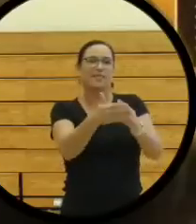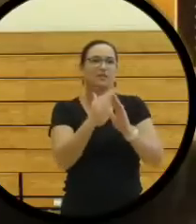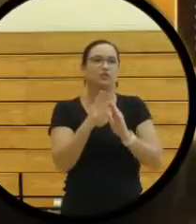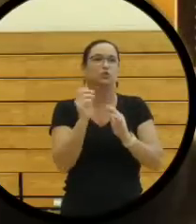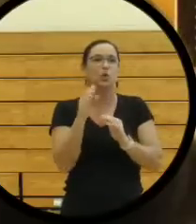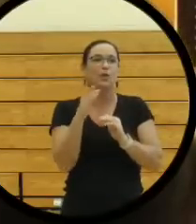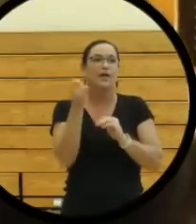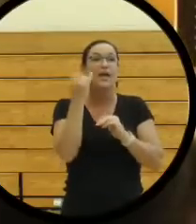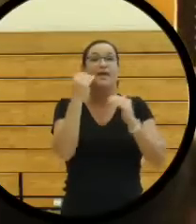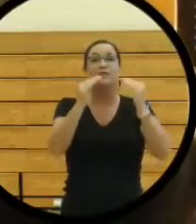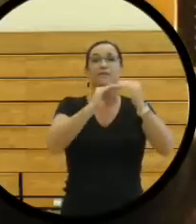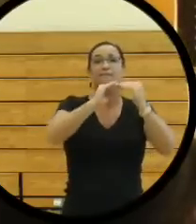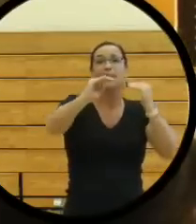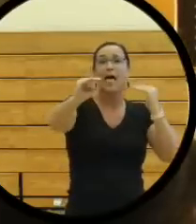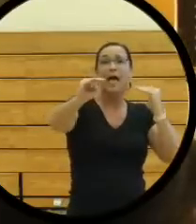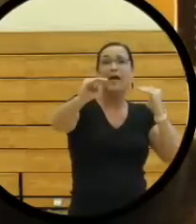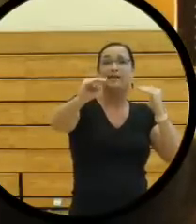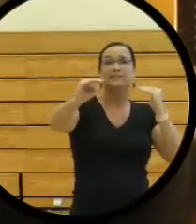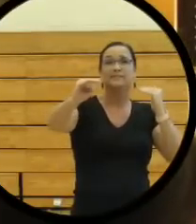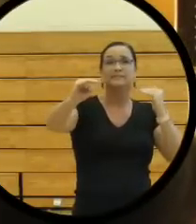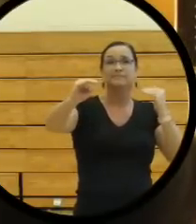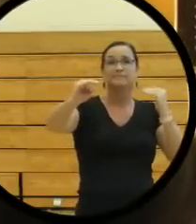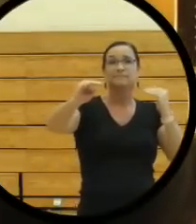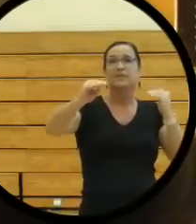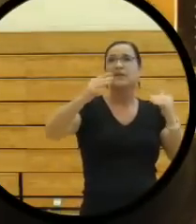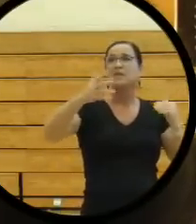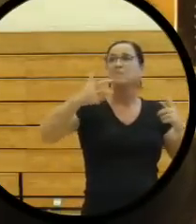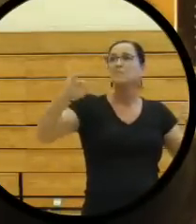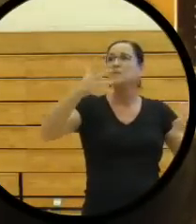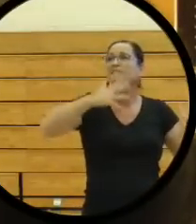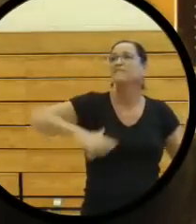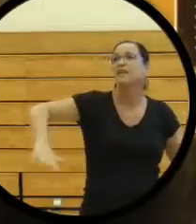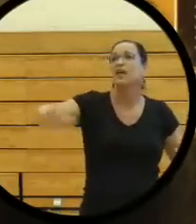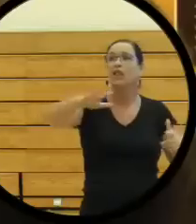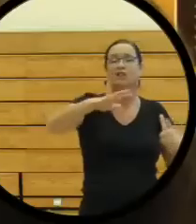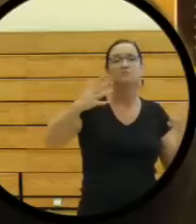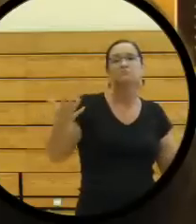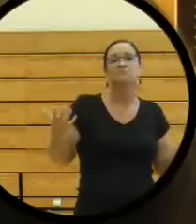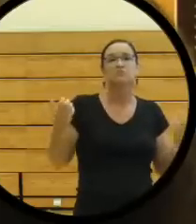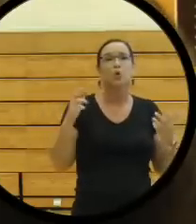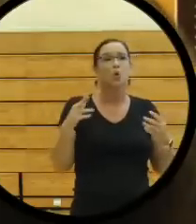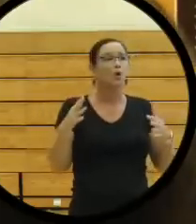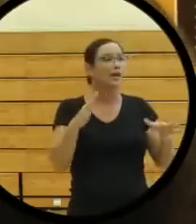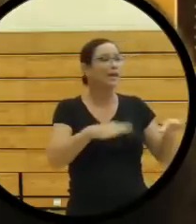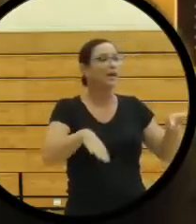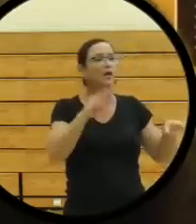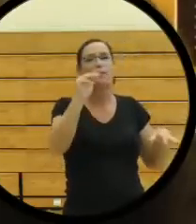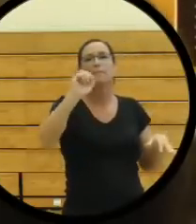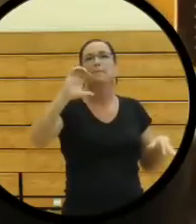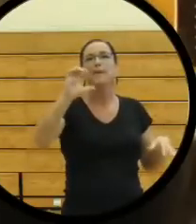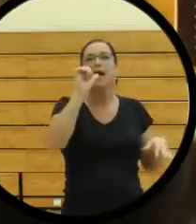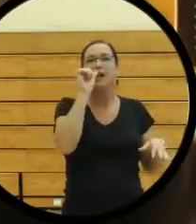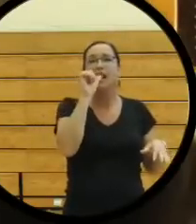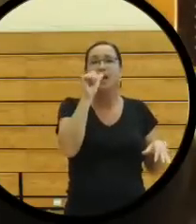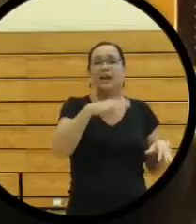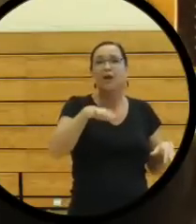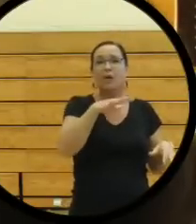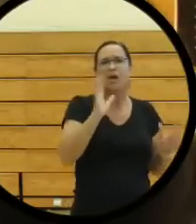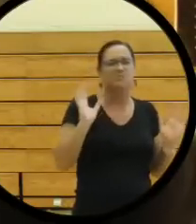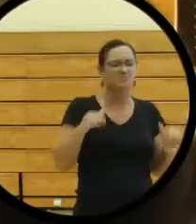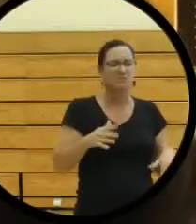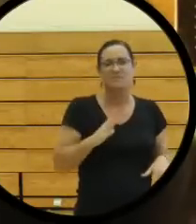out on just the flat plateaus and out in the big field or down, you know, here in the macnut orchards and that kind of stuff, it's